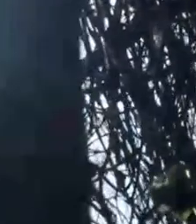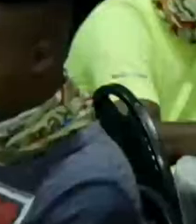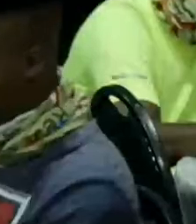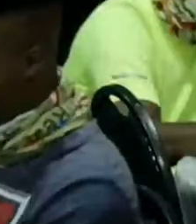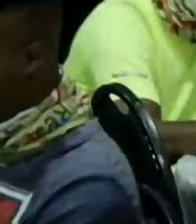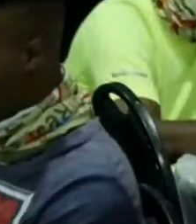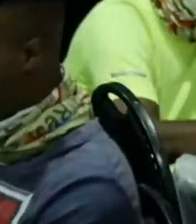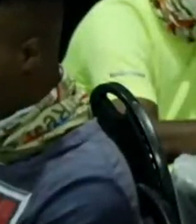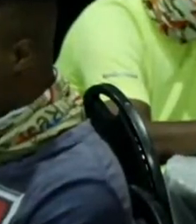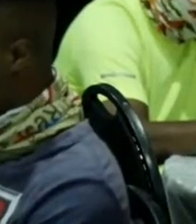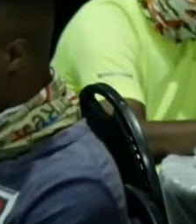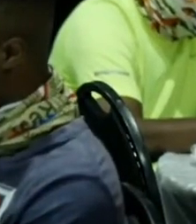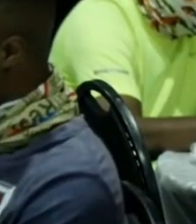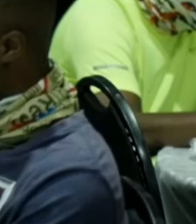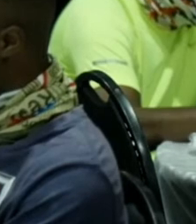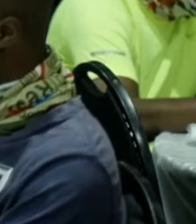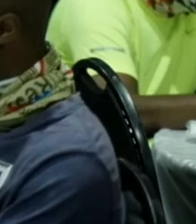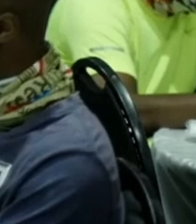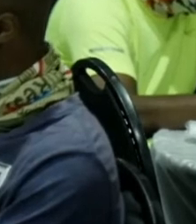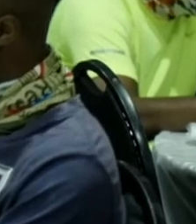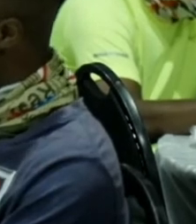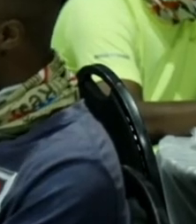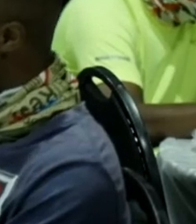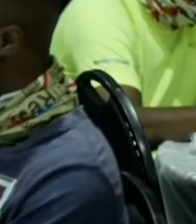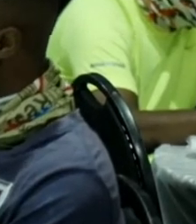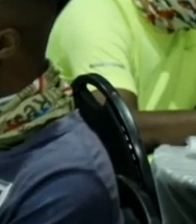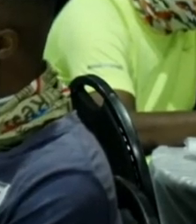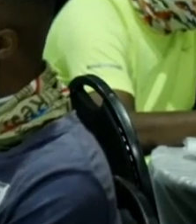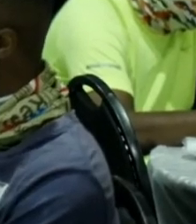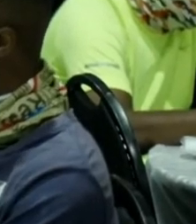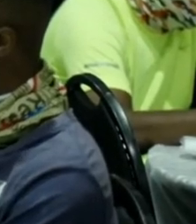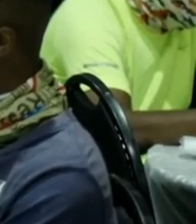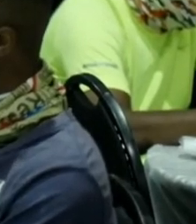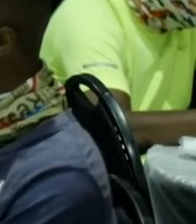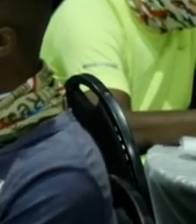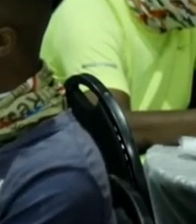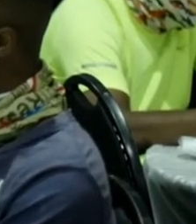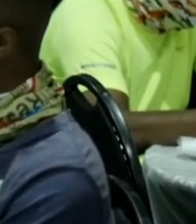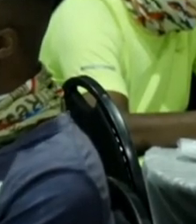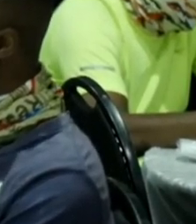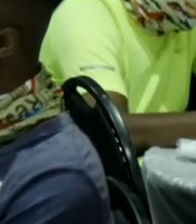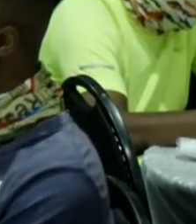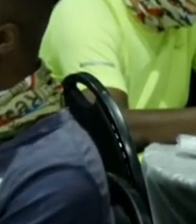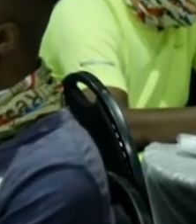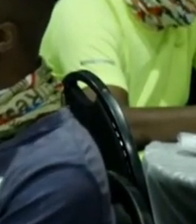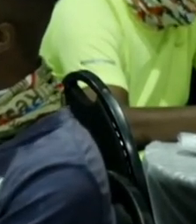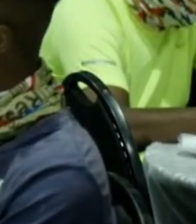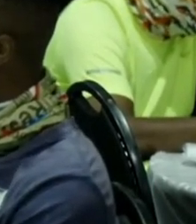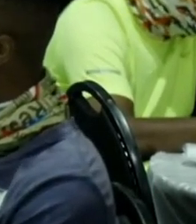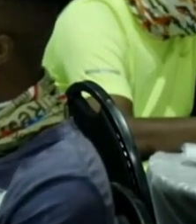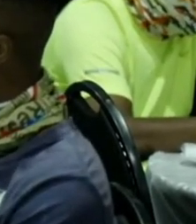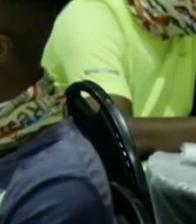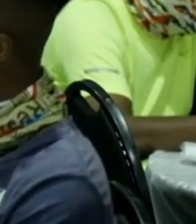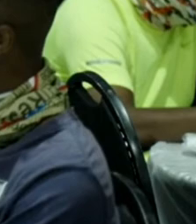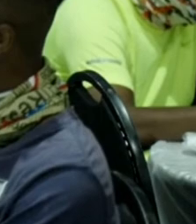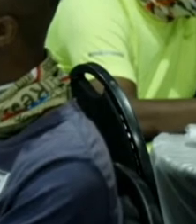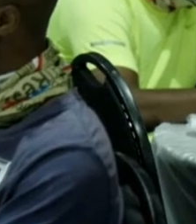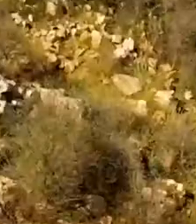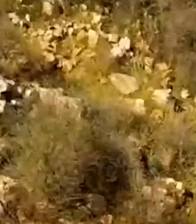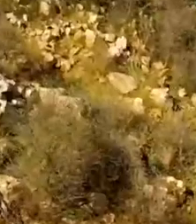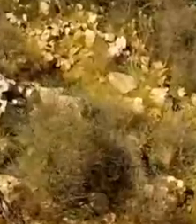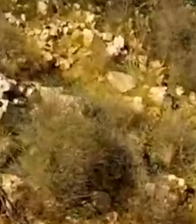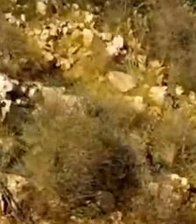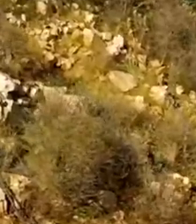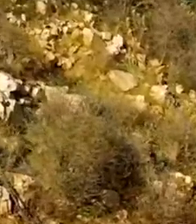Today, at the mountain. How did you learn to come away at them? Because all the Mishima, not America, how in the